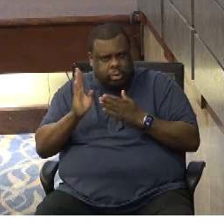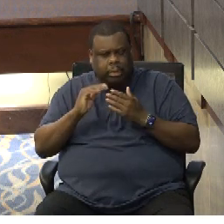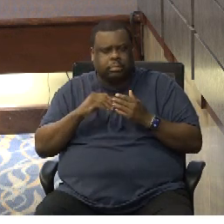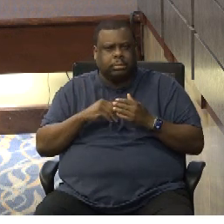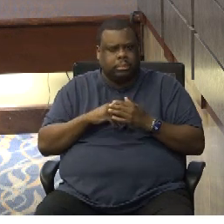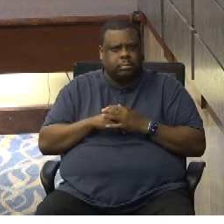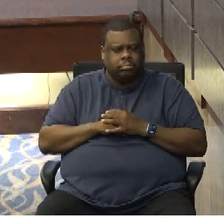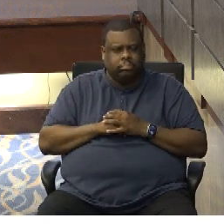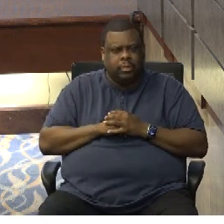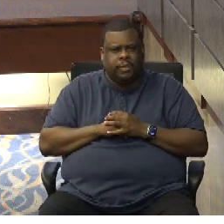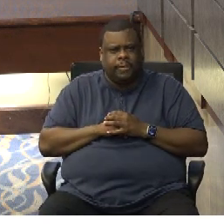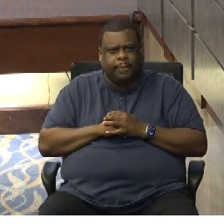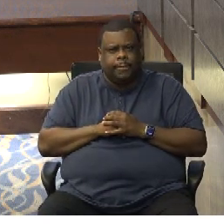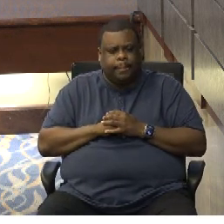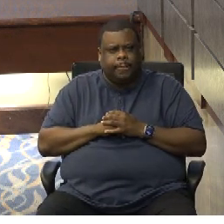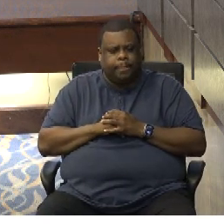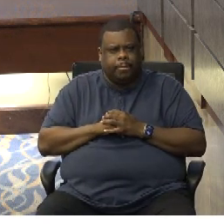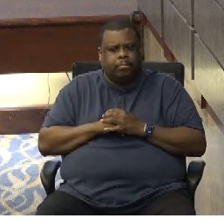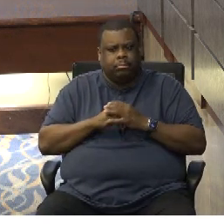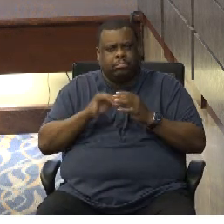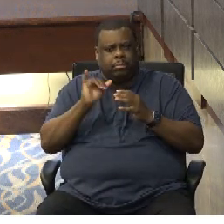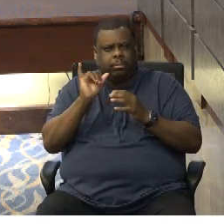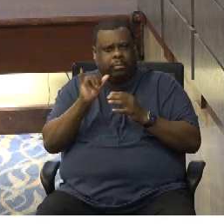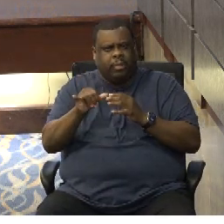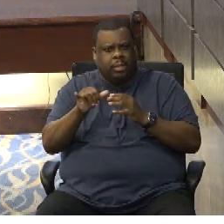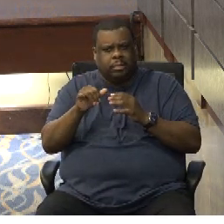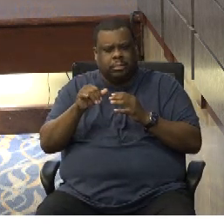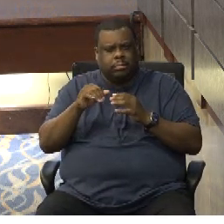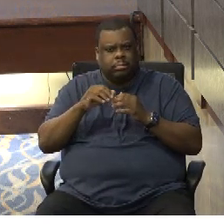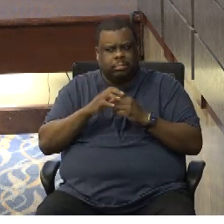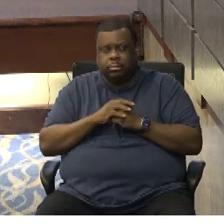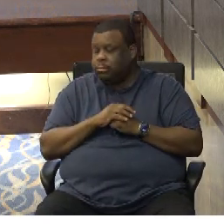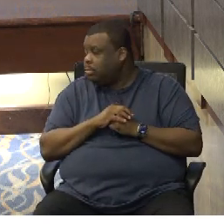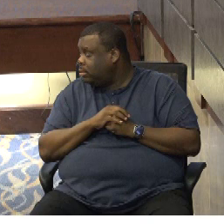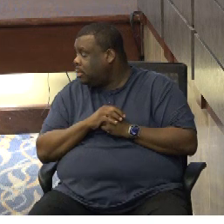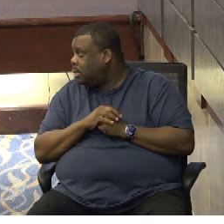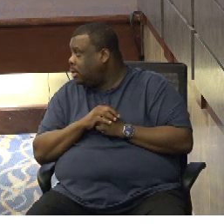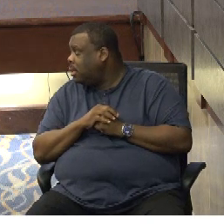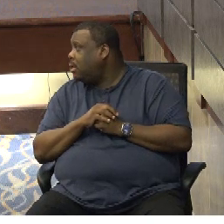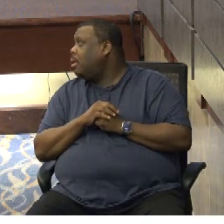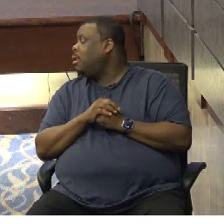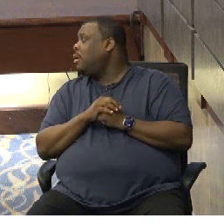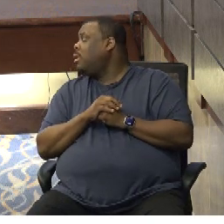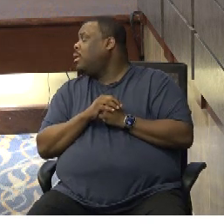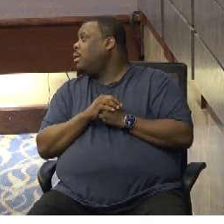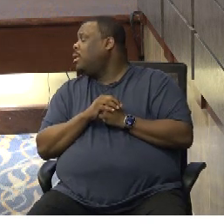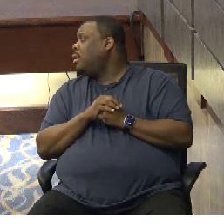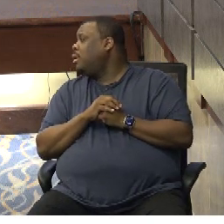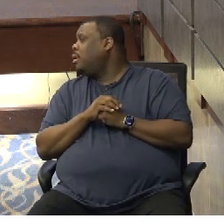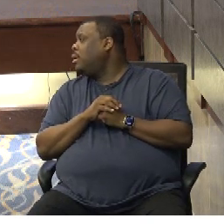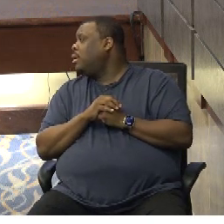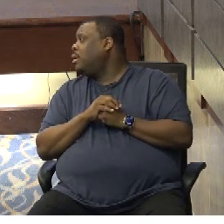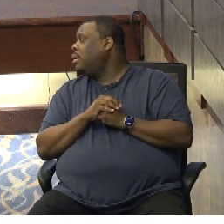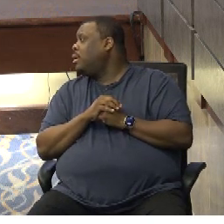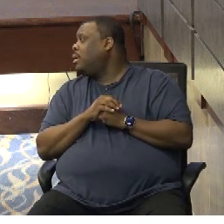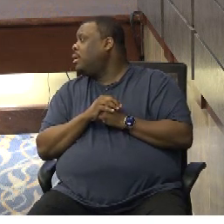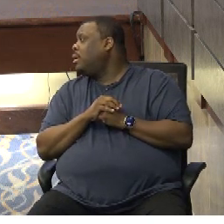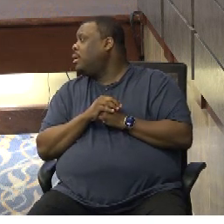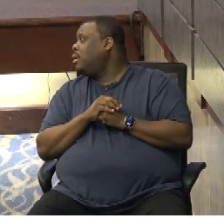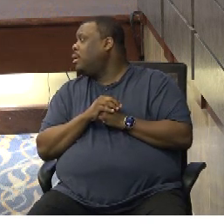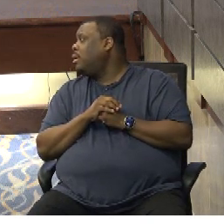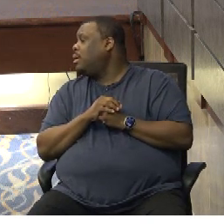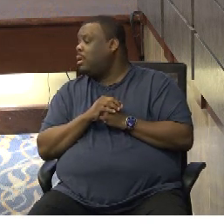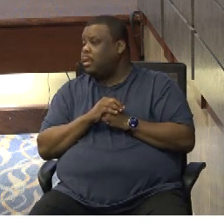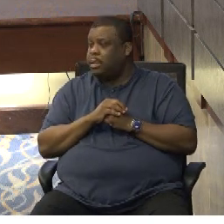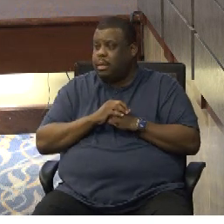projects, which pretty much encompass all of CDBG eligible projects. At this point in time, just because Treasury